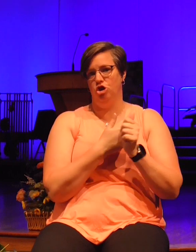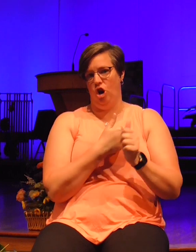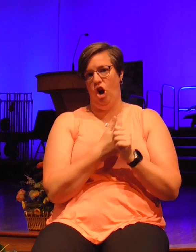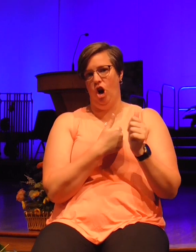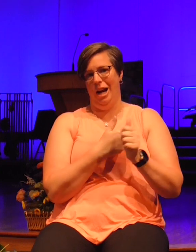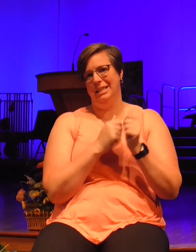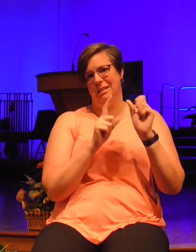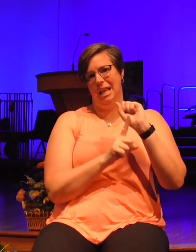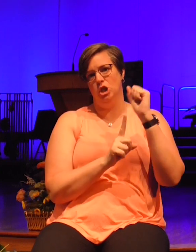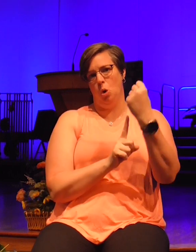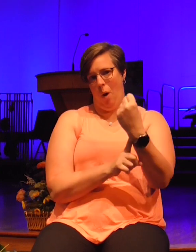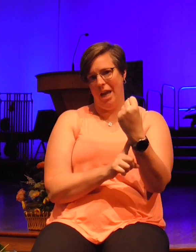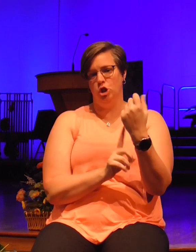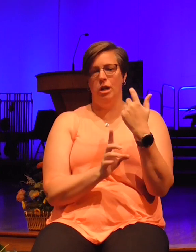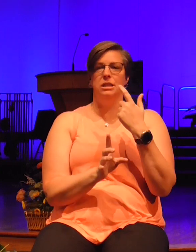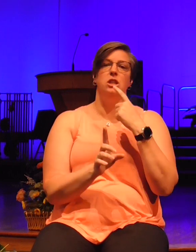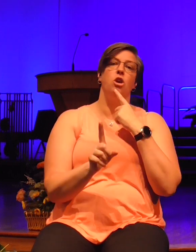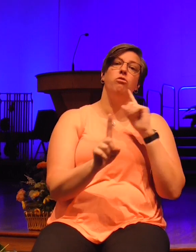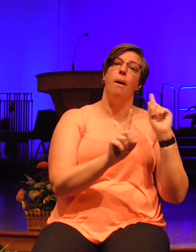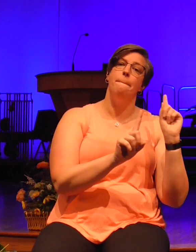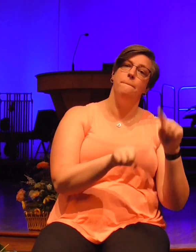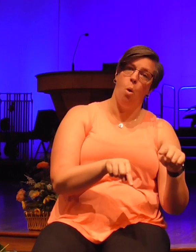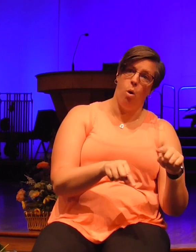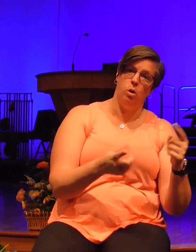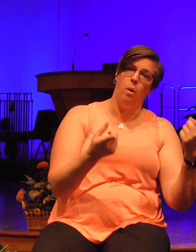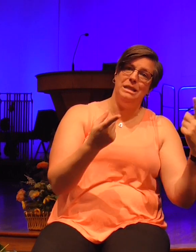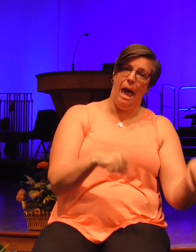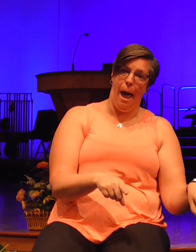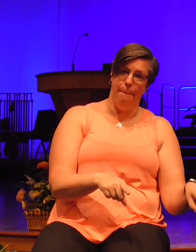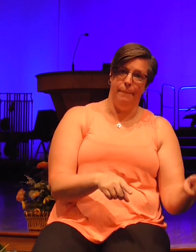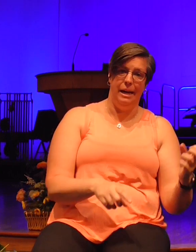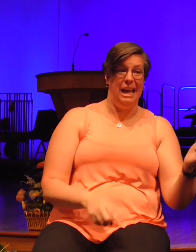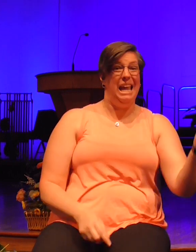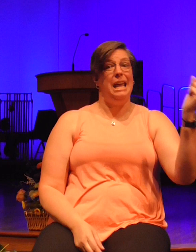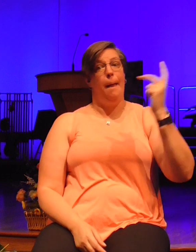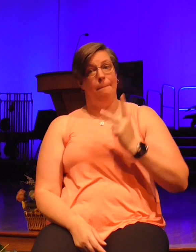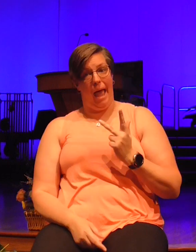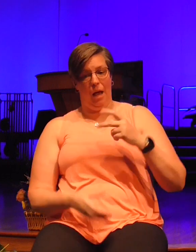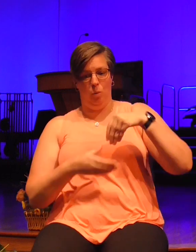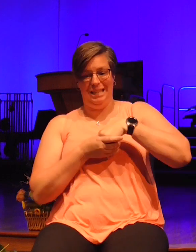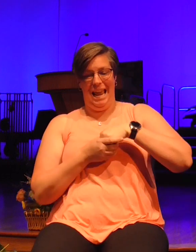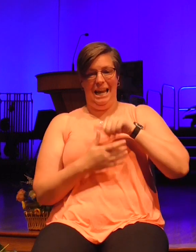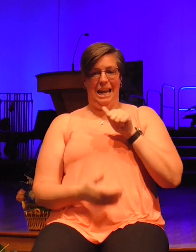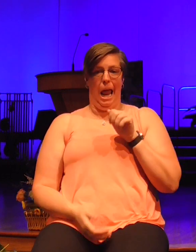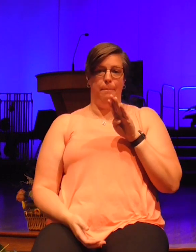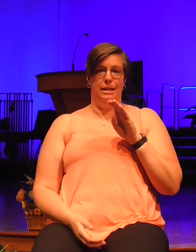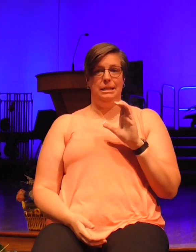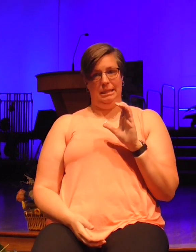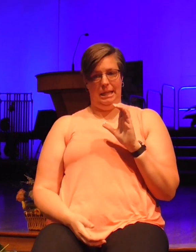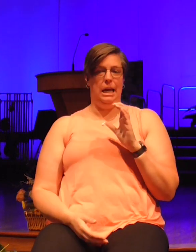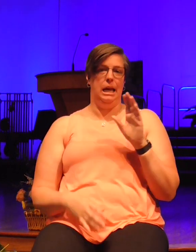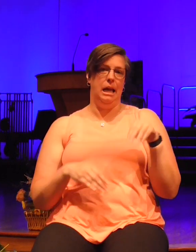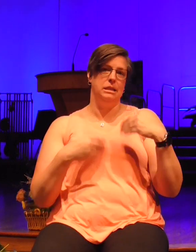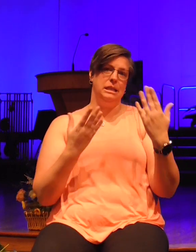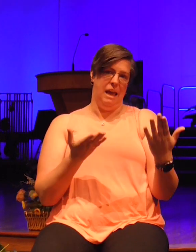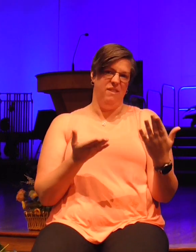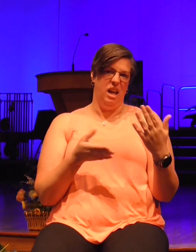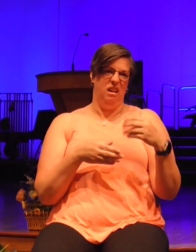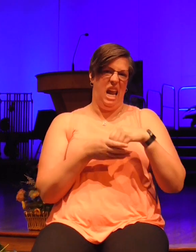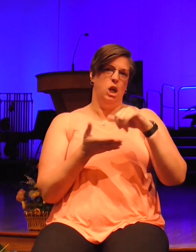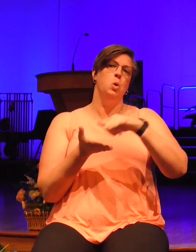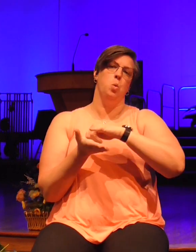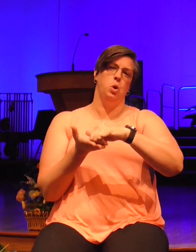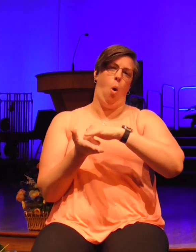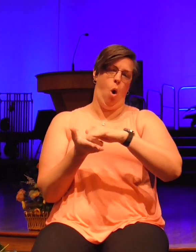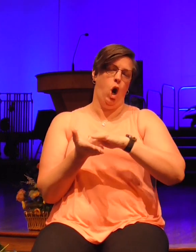dangerous situations to report what was happening. Came back and was in studio being given certain assignments out of New York. And